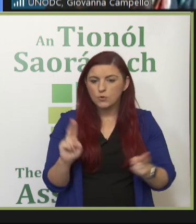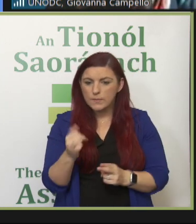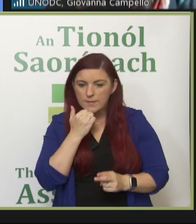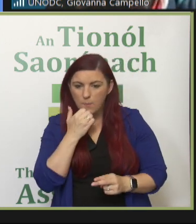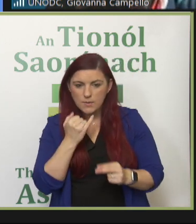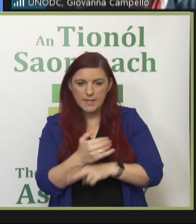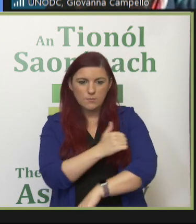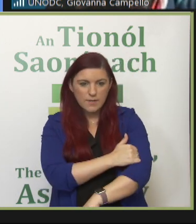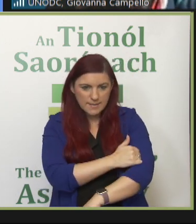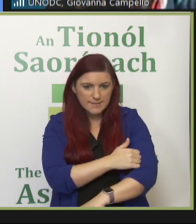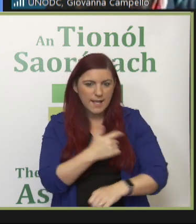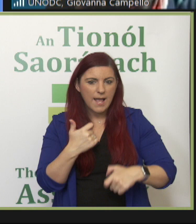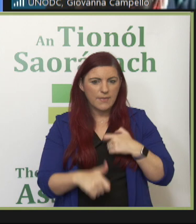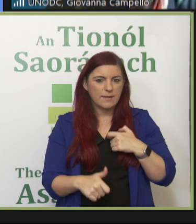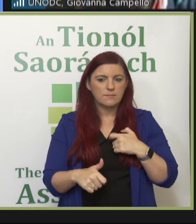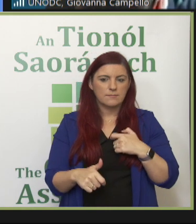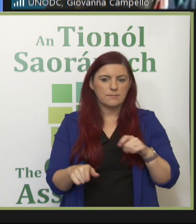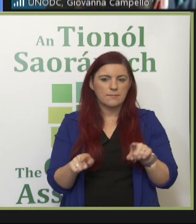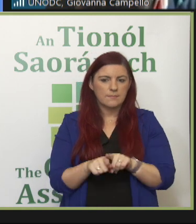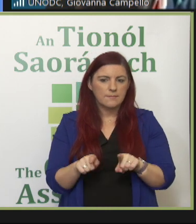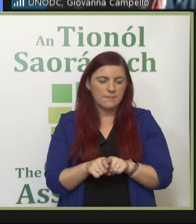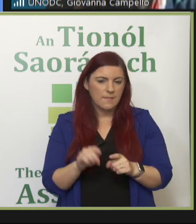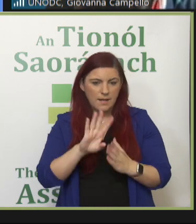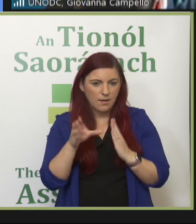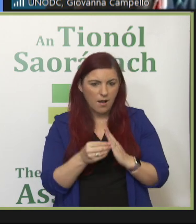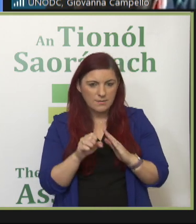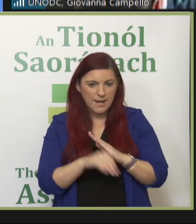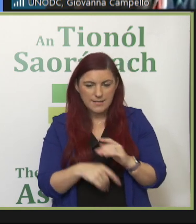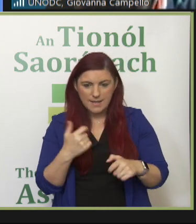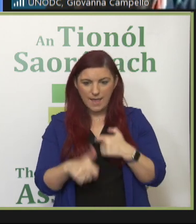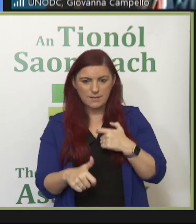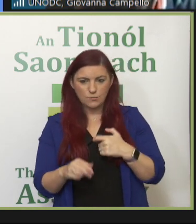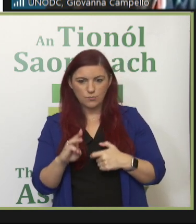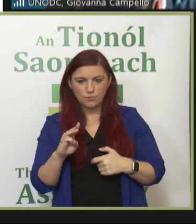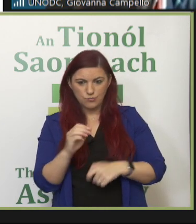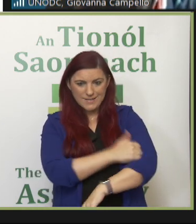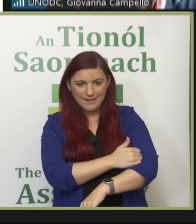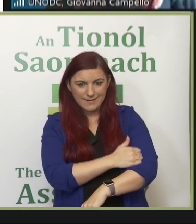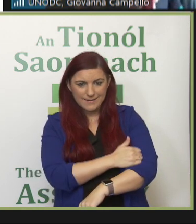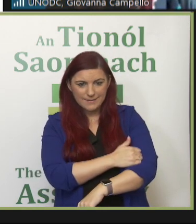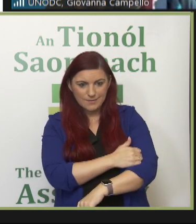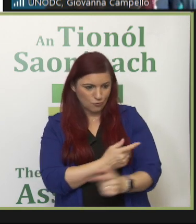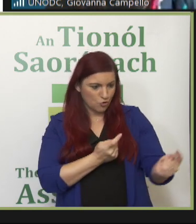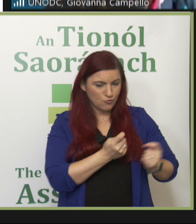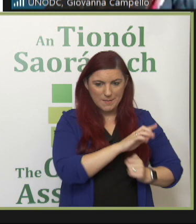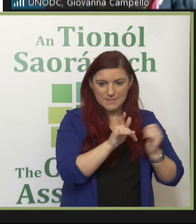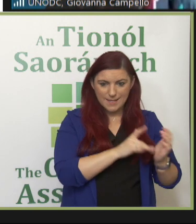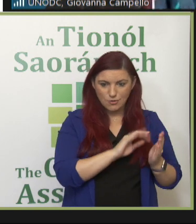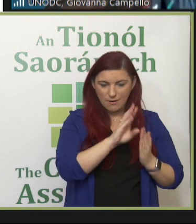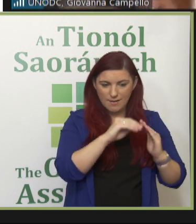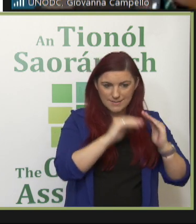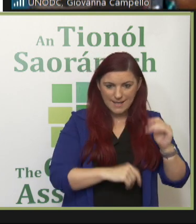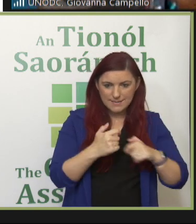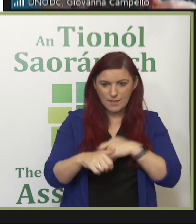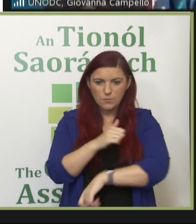and associated problems, and it costs less than a probation, incarceration, and doing nothing. And that is why